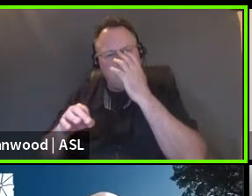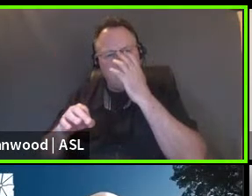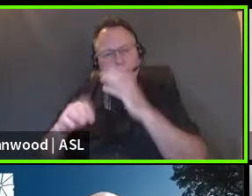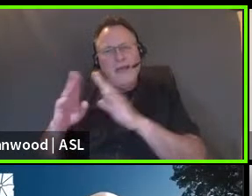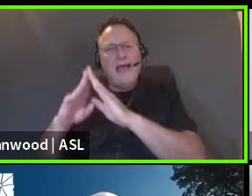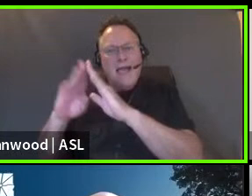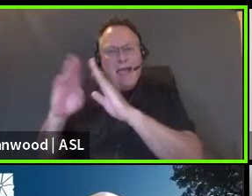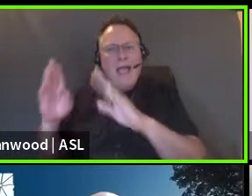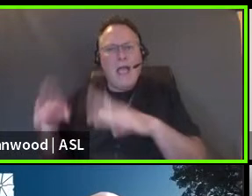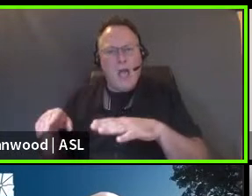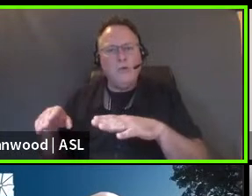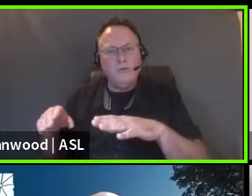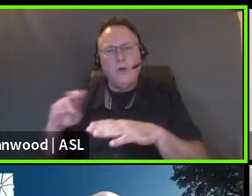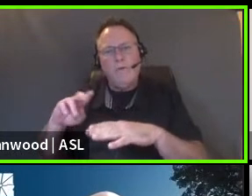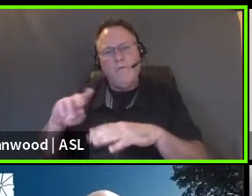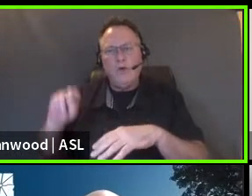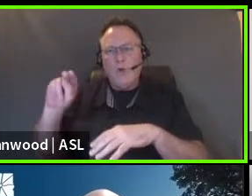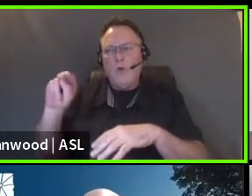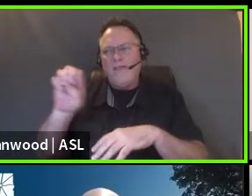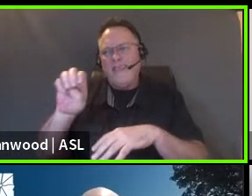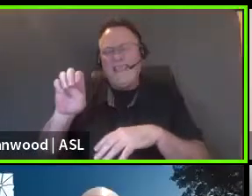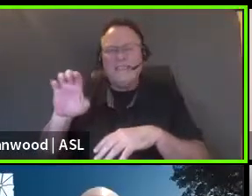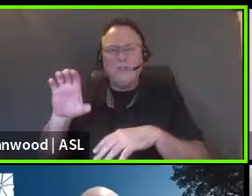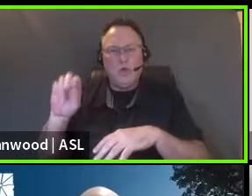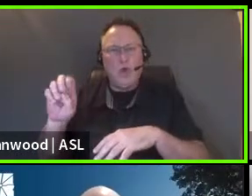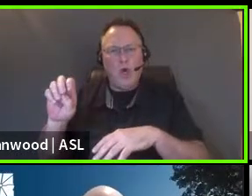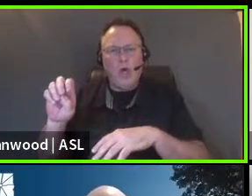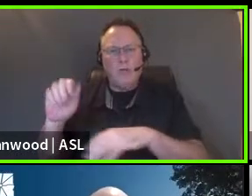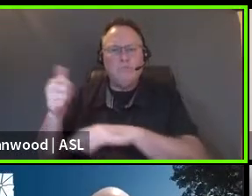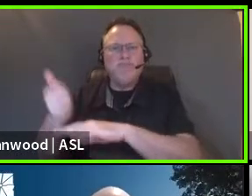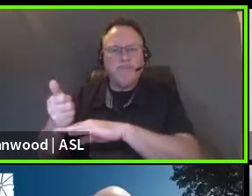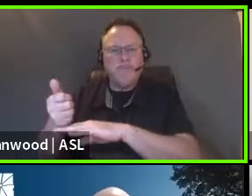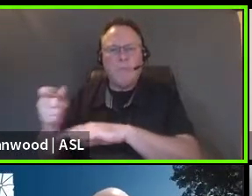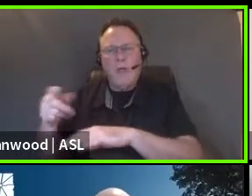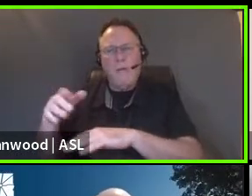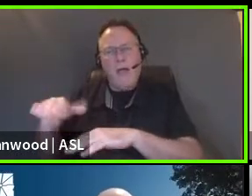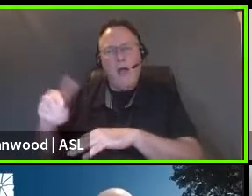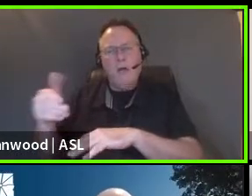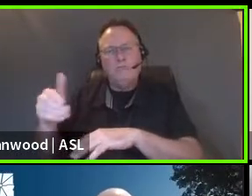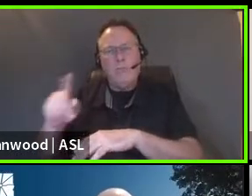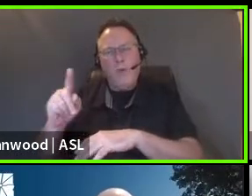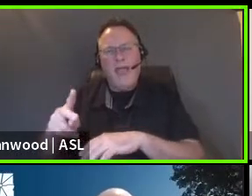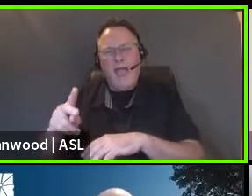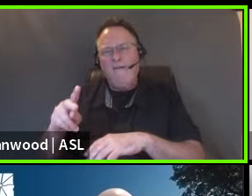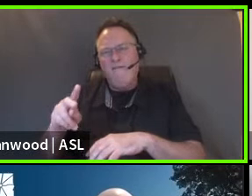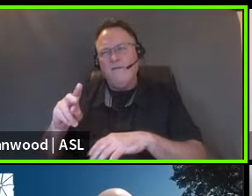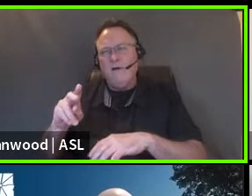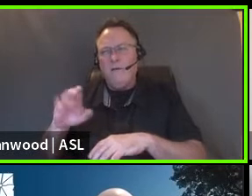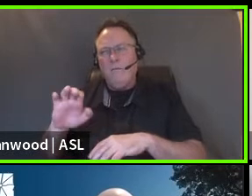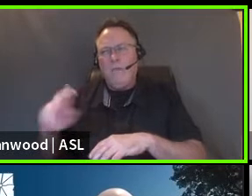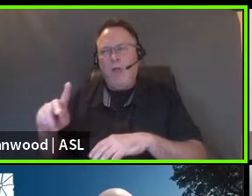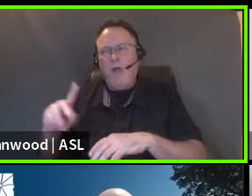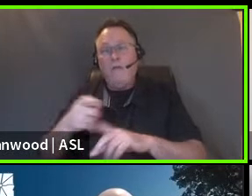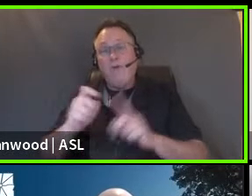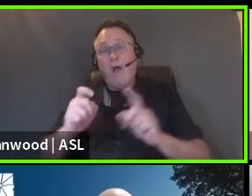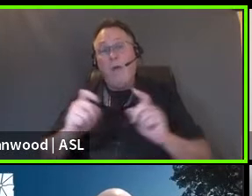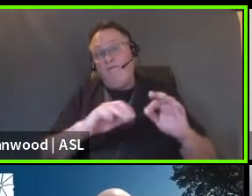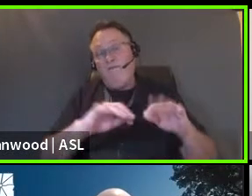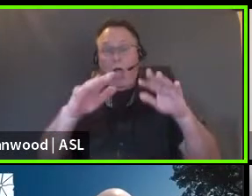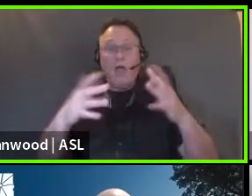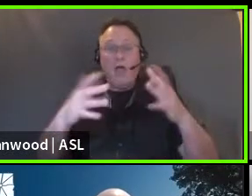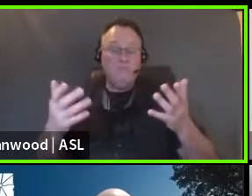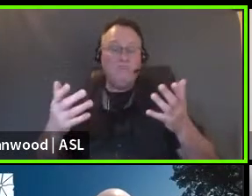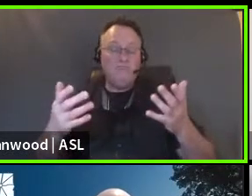house over on Northeast Cook Street, about a half a block. So our journey from the flood and